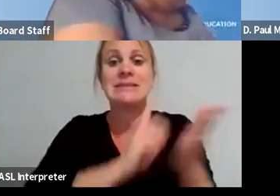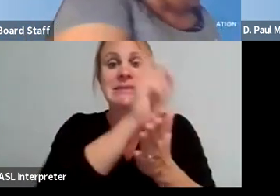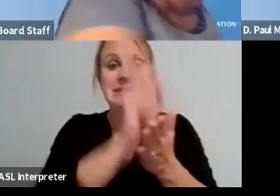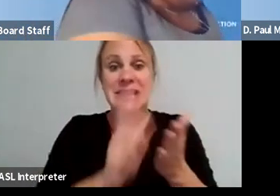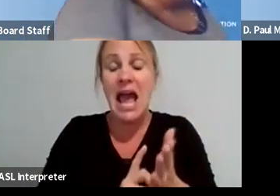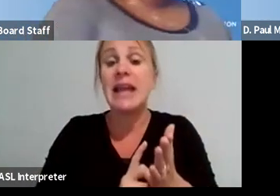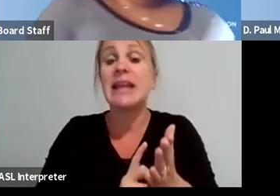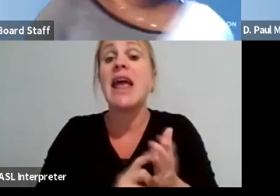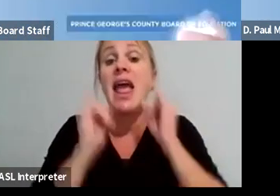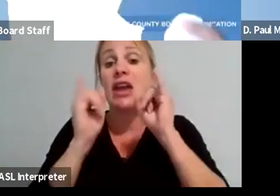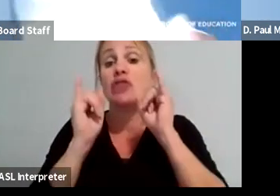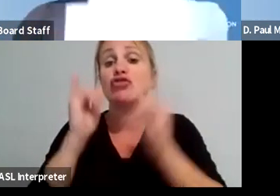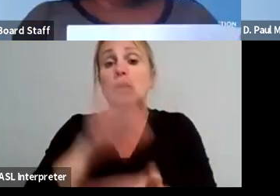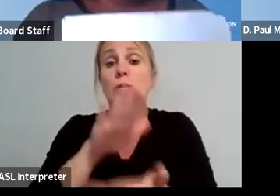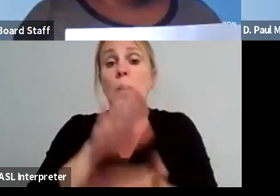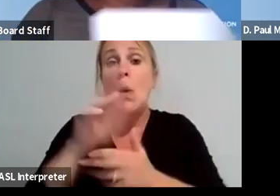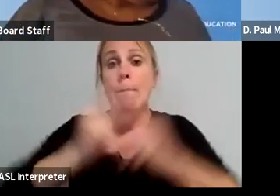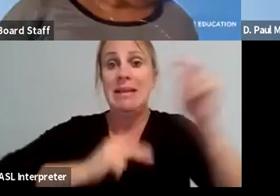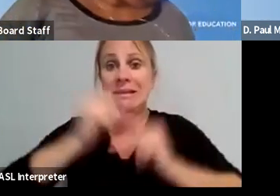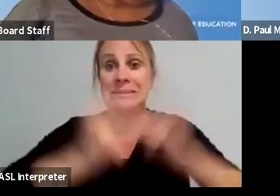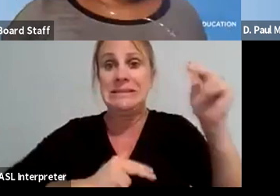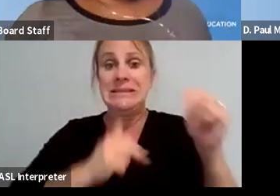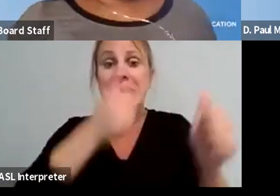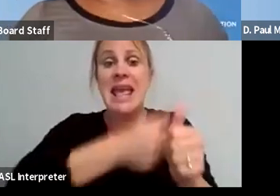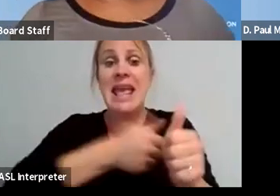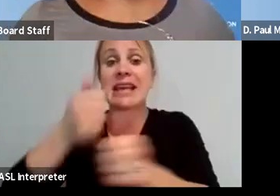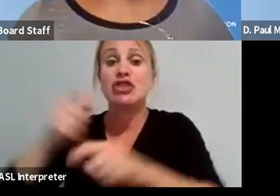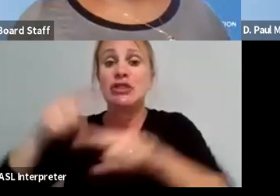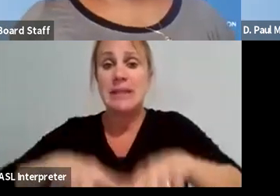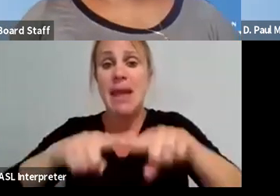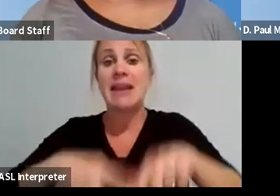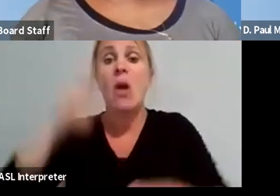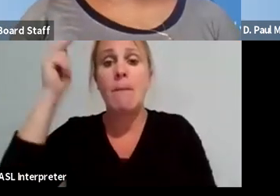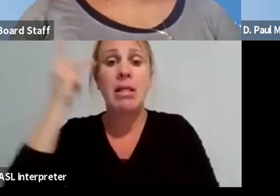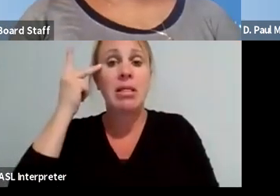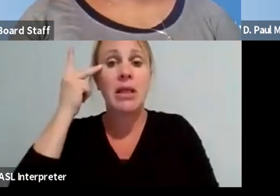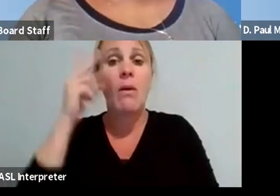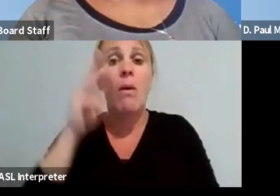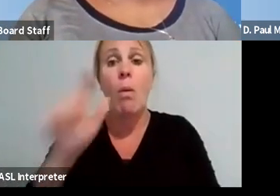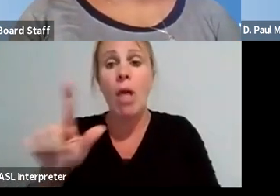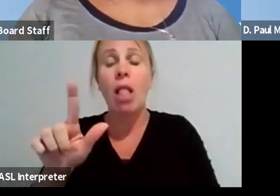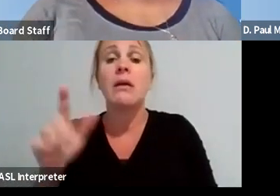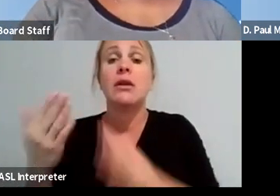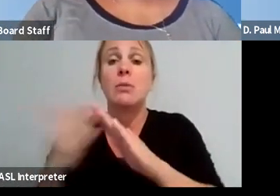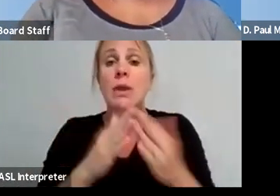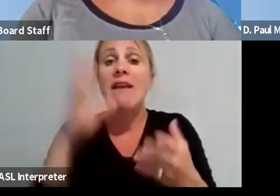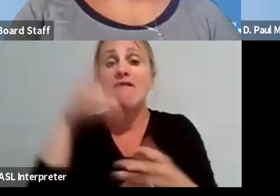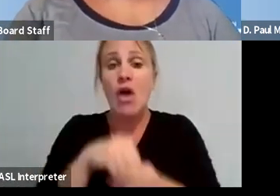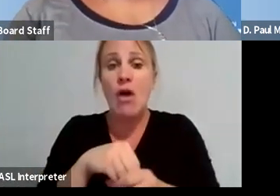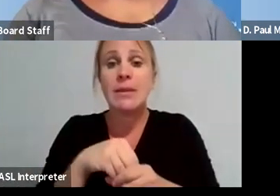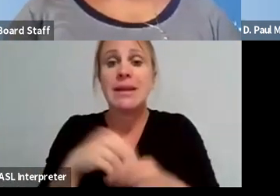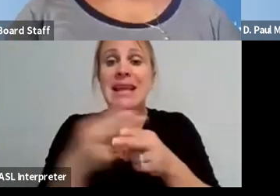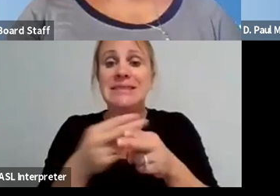buildings. Each planned construction is dependent on political will, community involvement, contemporary